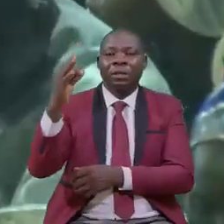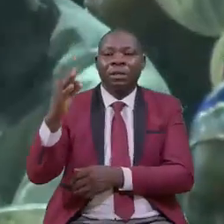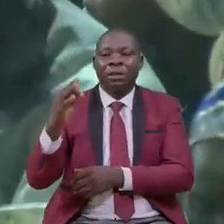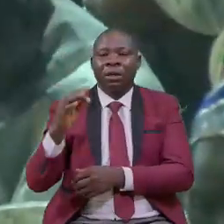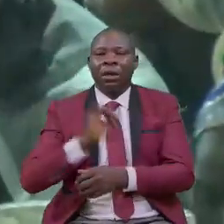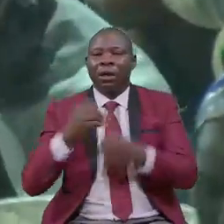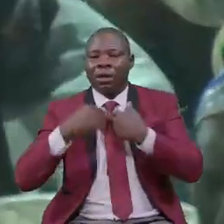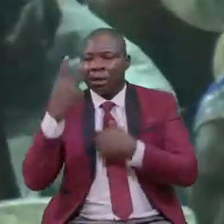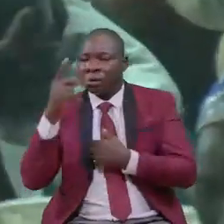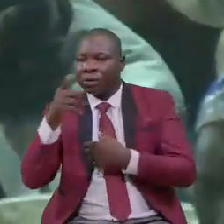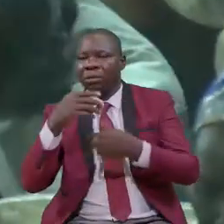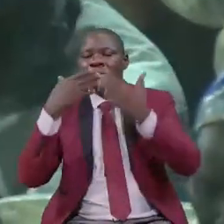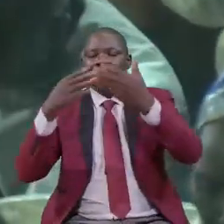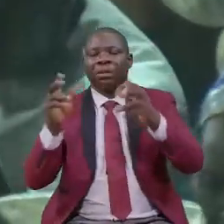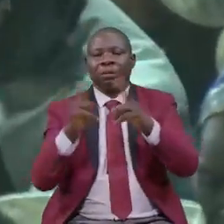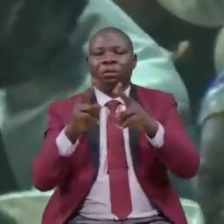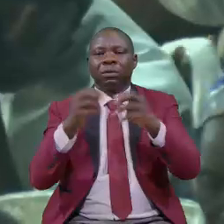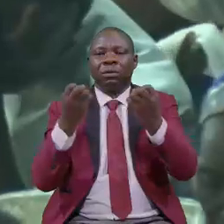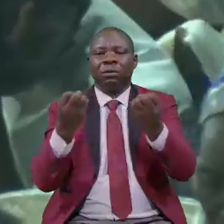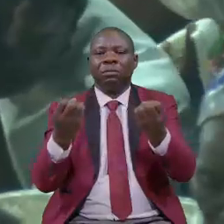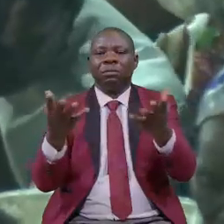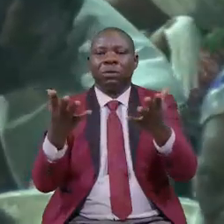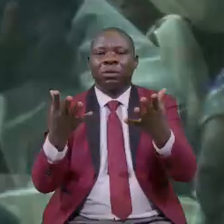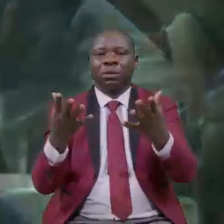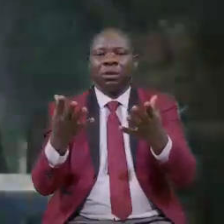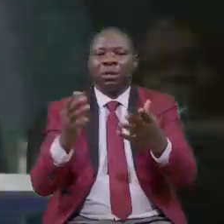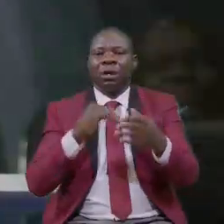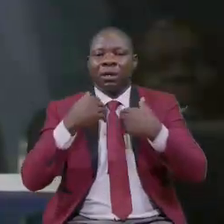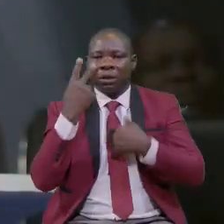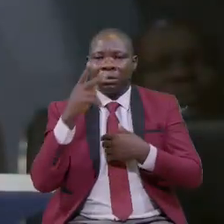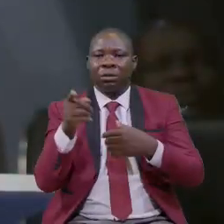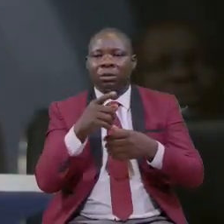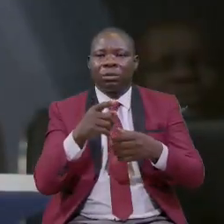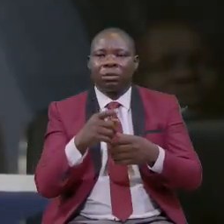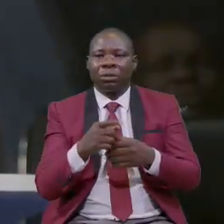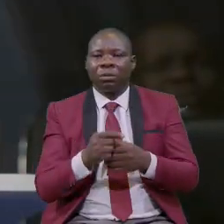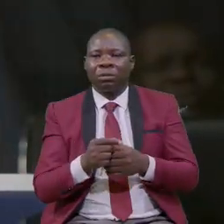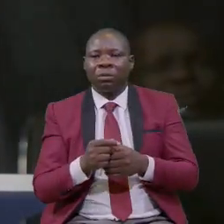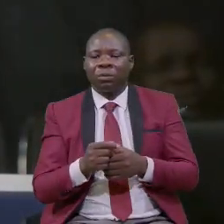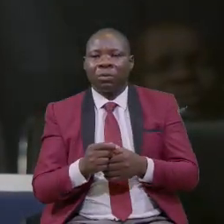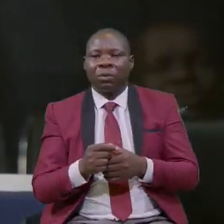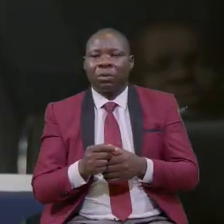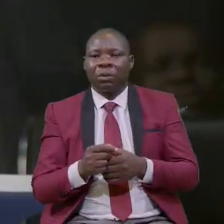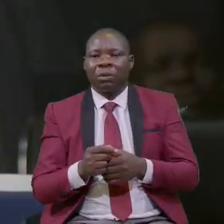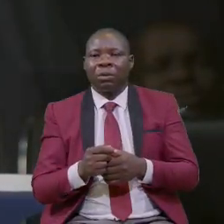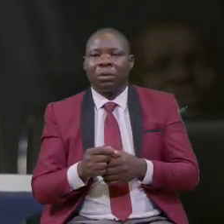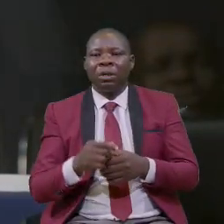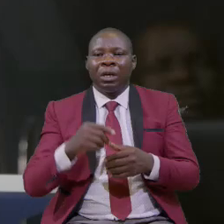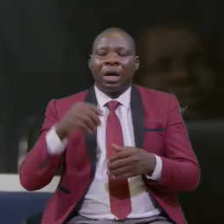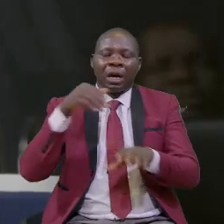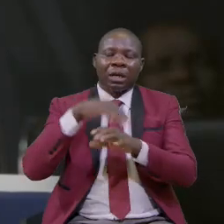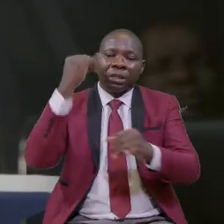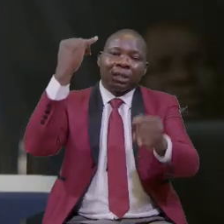seen you. Thank you very much. Middle here, I've seen you. Still close to the... close to us yet down at the